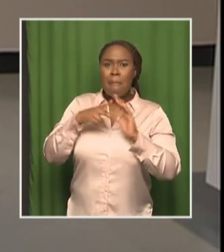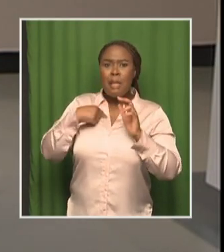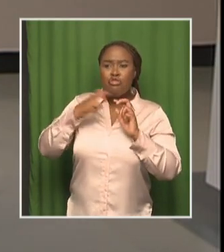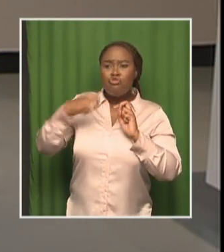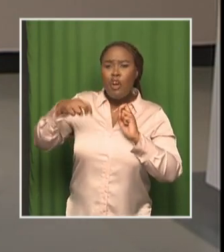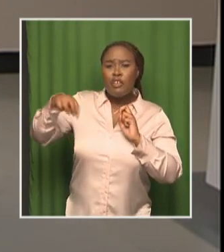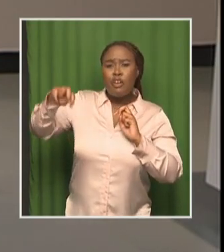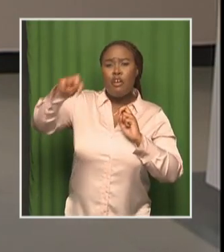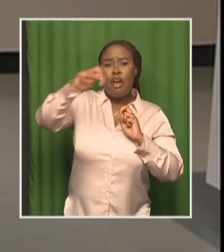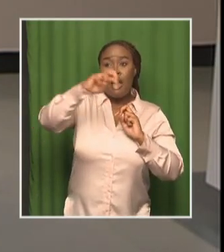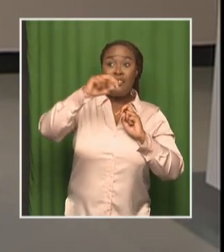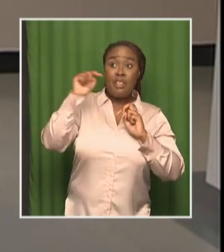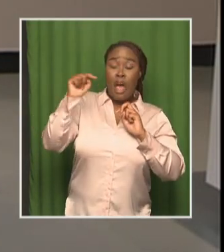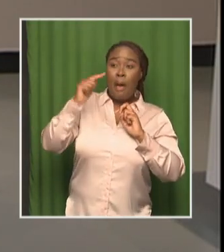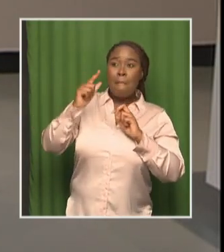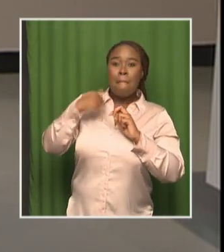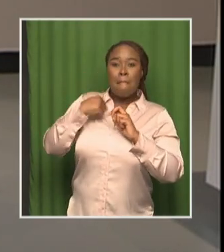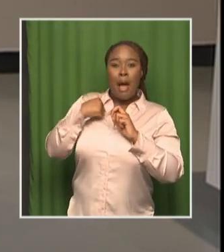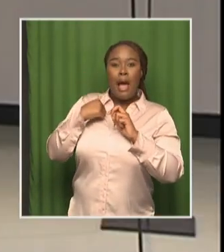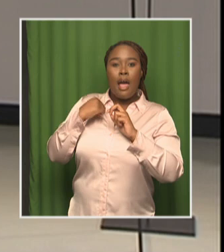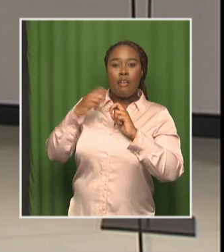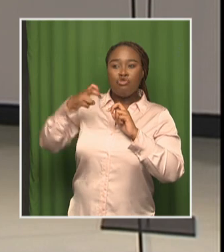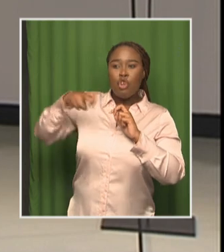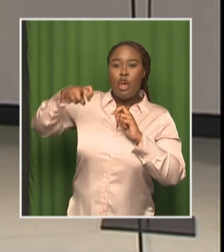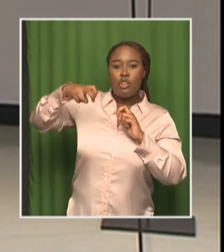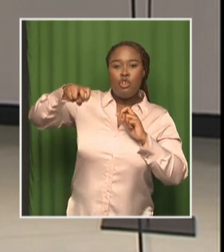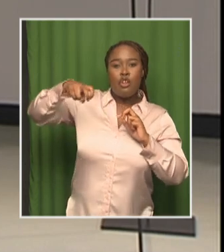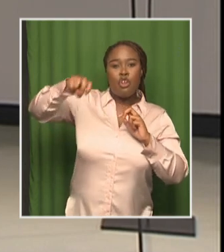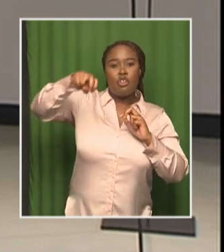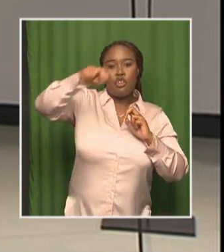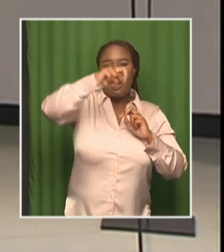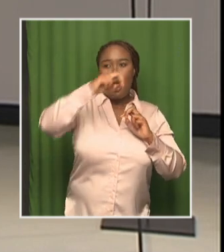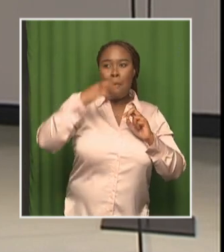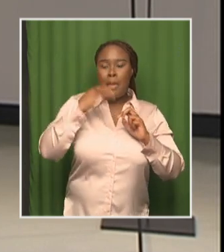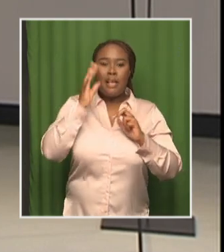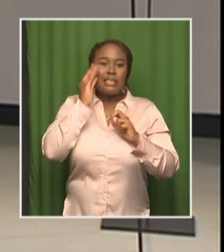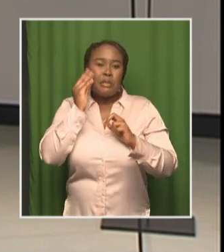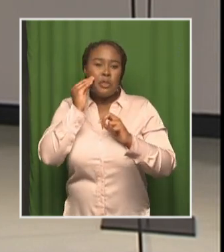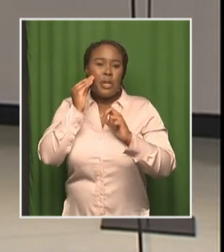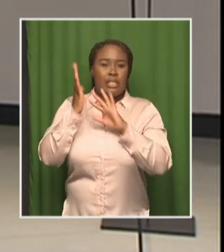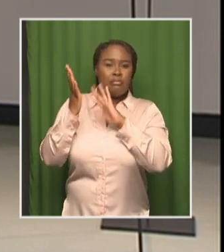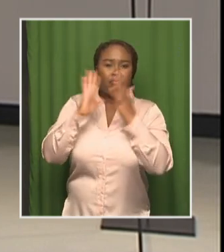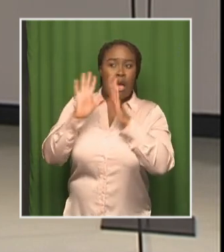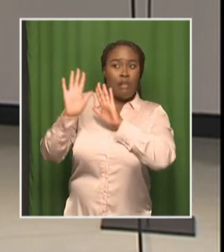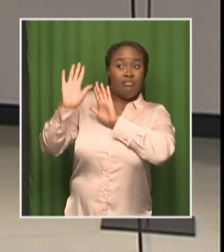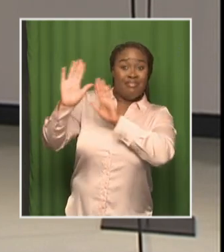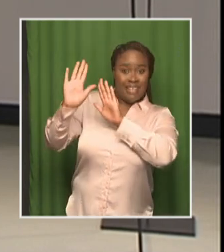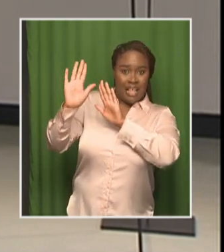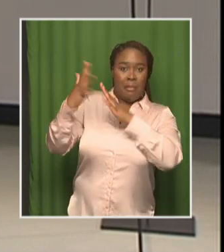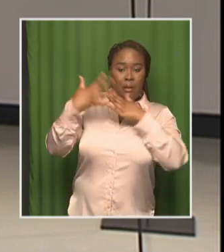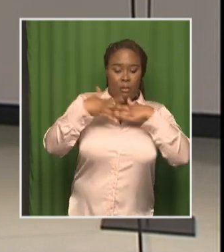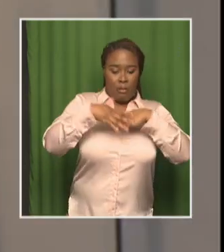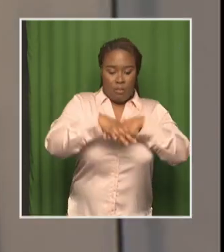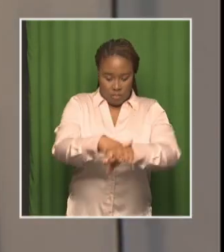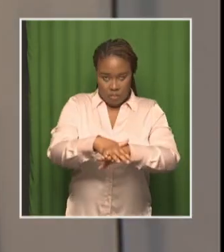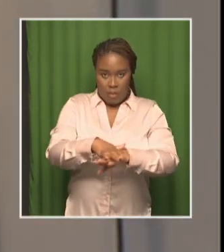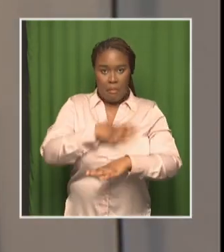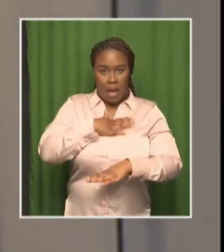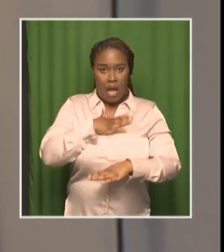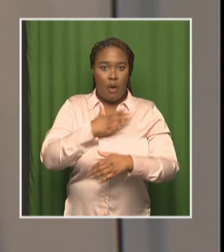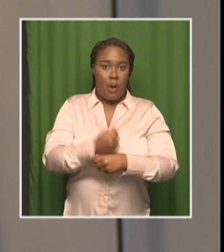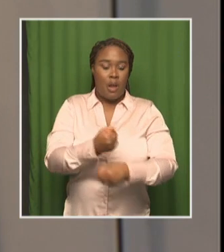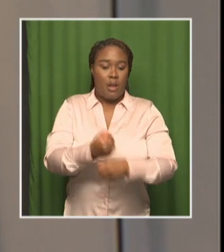it to people of how my journey was portrayed. The artworks featured in Arithmetic